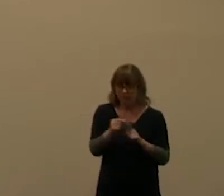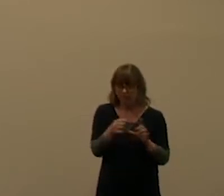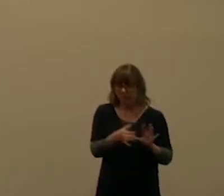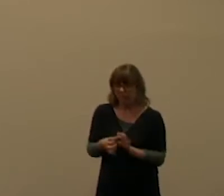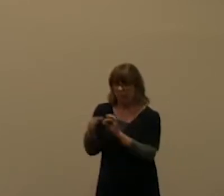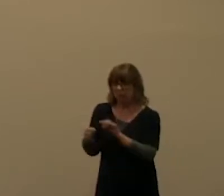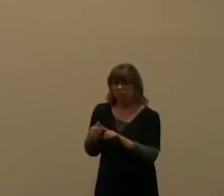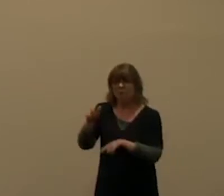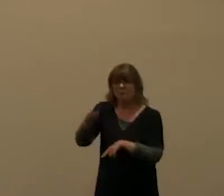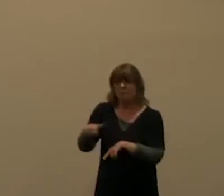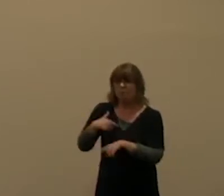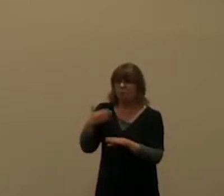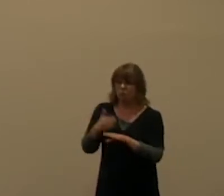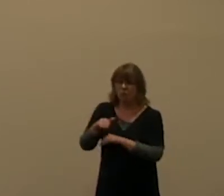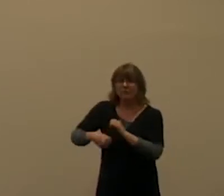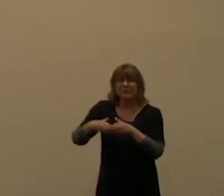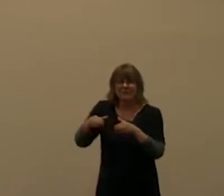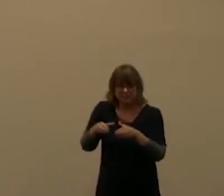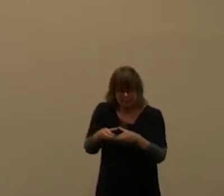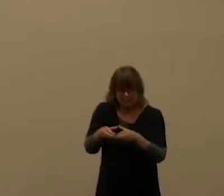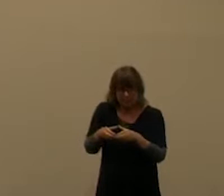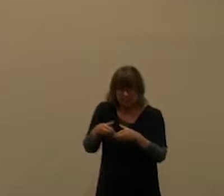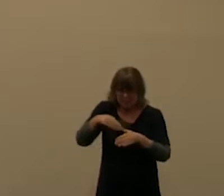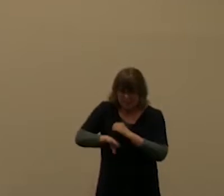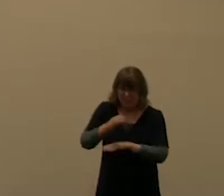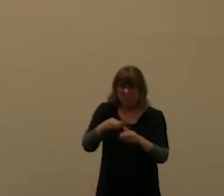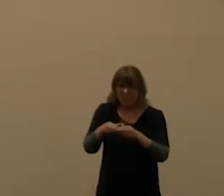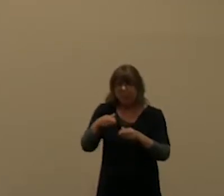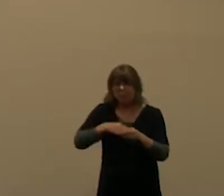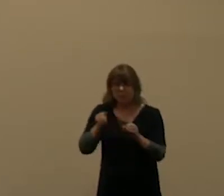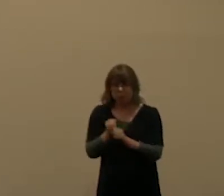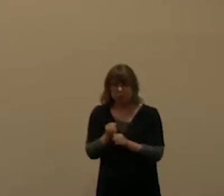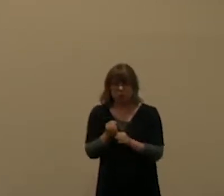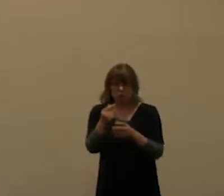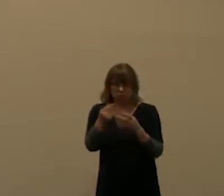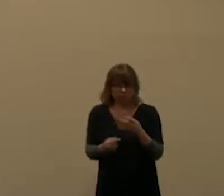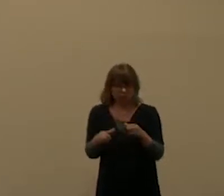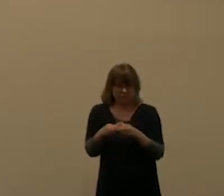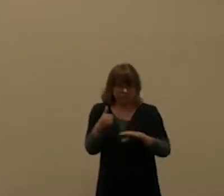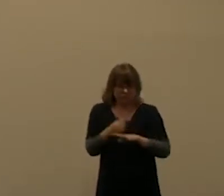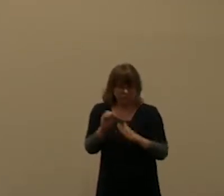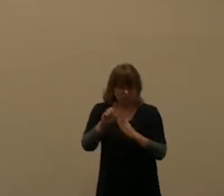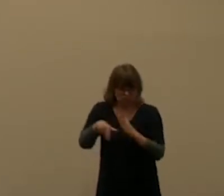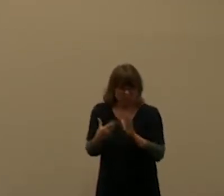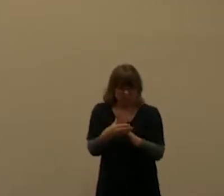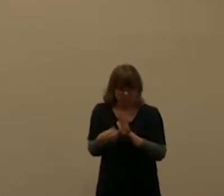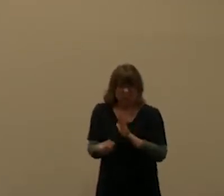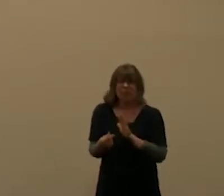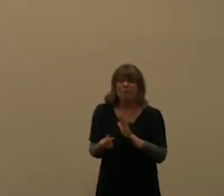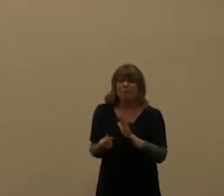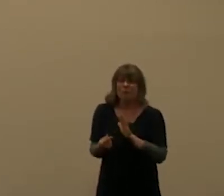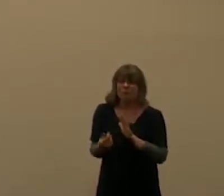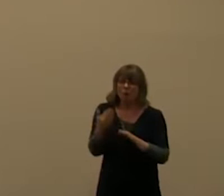That person works in a team, and within that team we need to do some things team-based, works